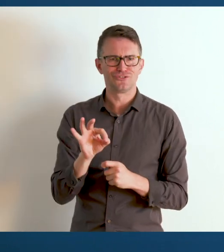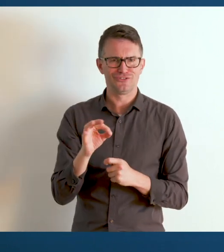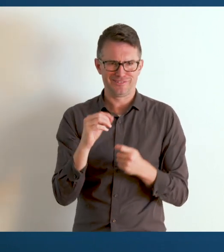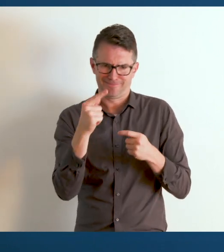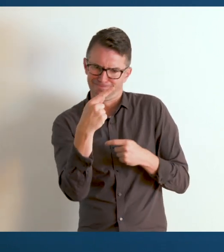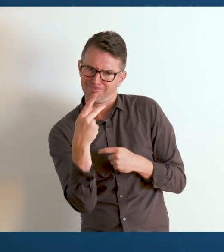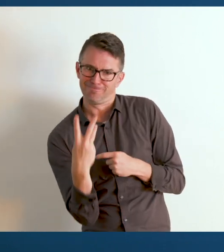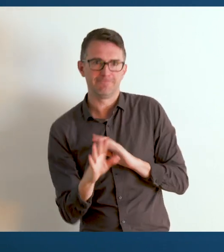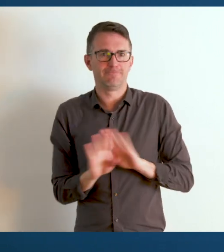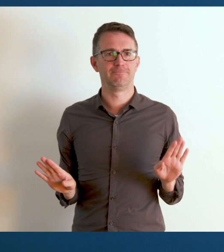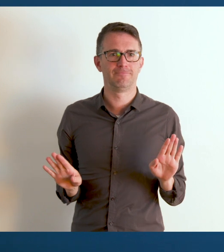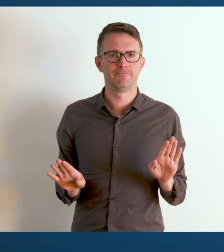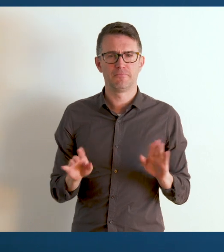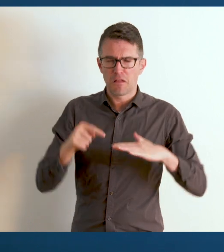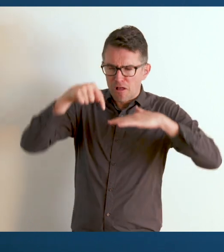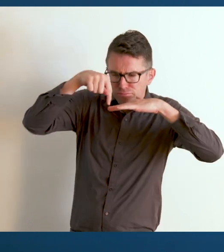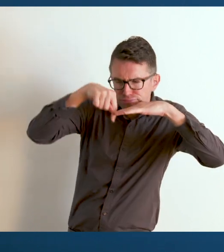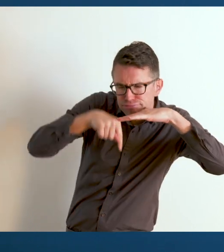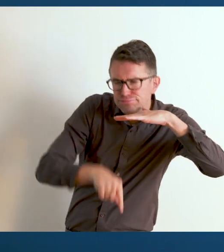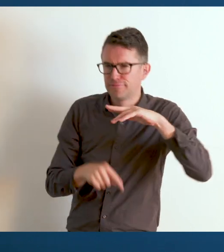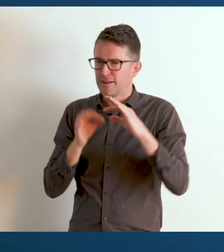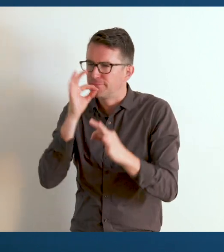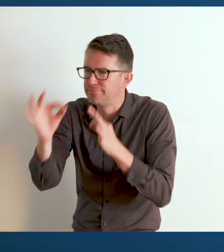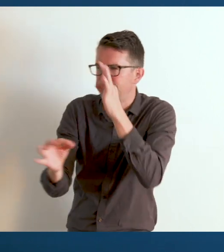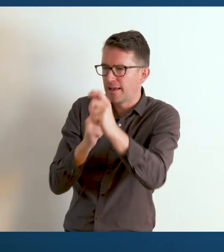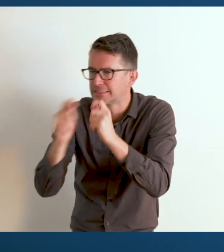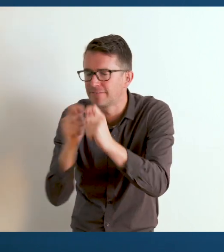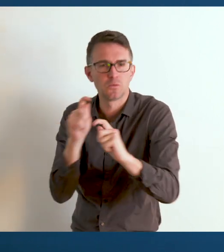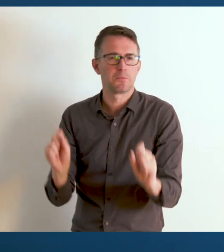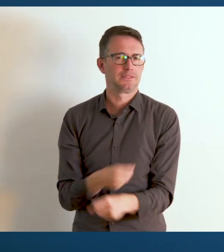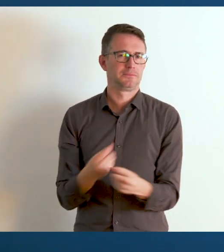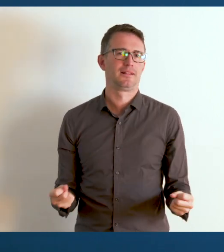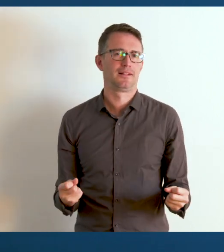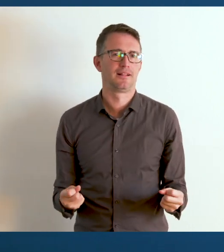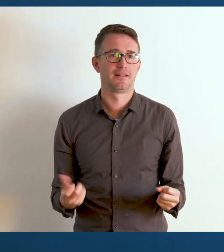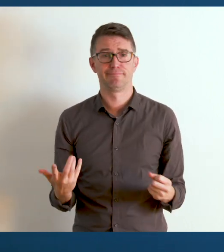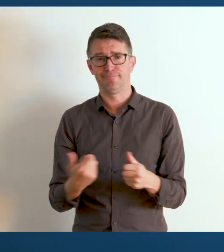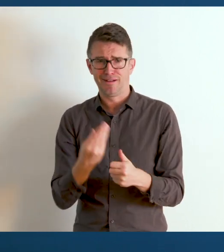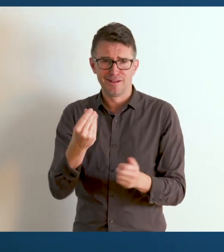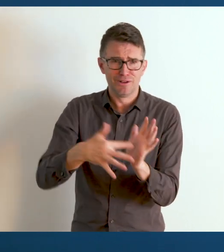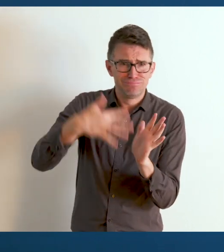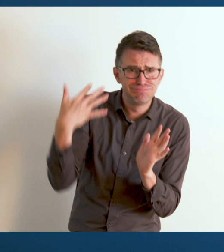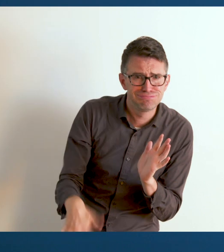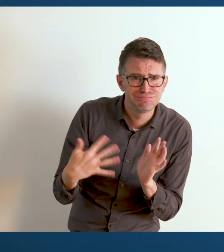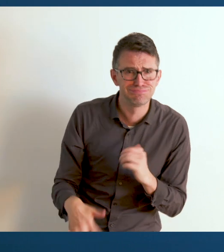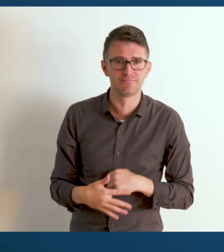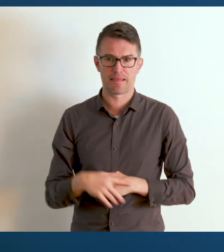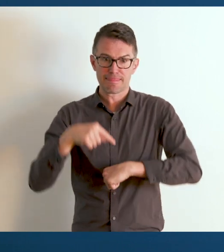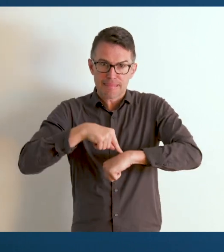interviewing. So the questions are limited. You can't get into depth on certain topics. They're costly and